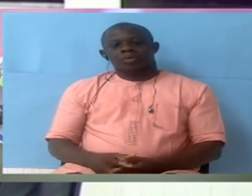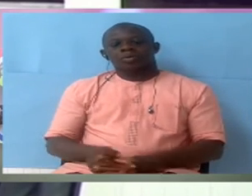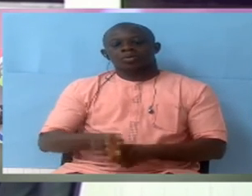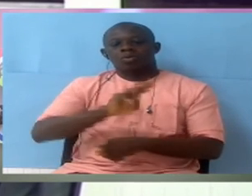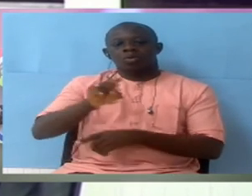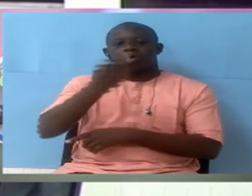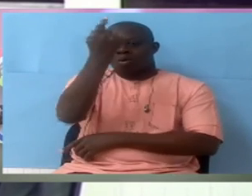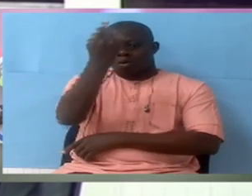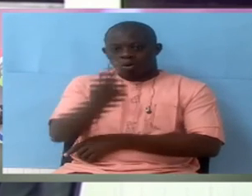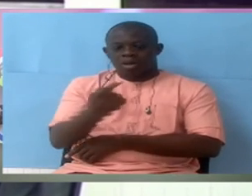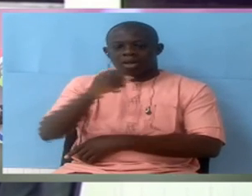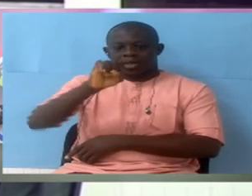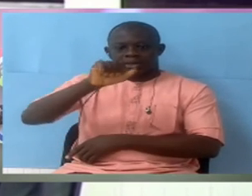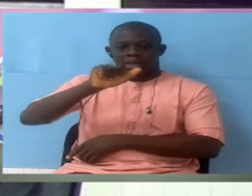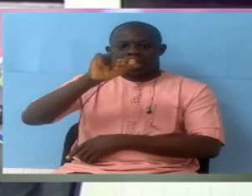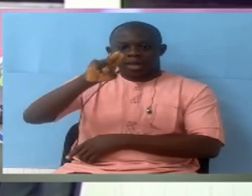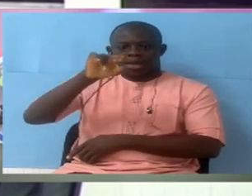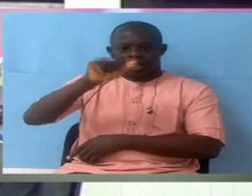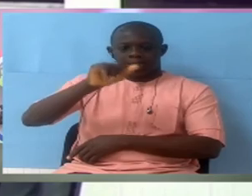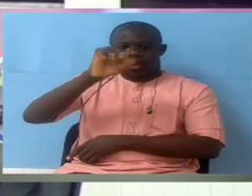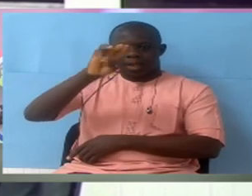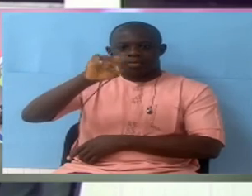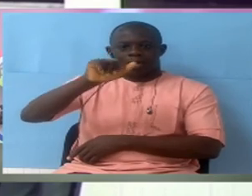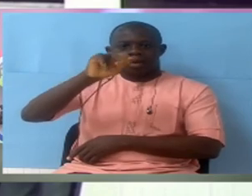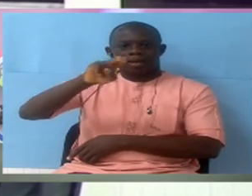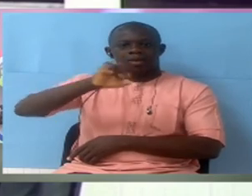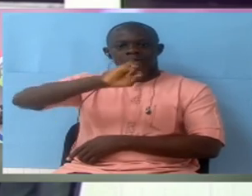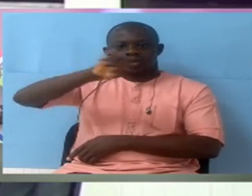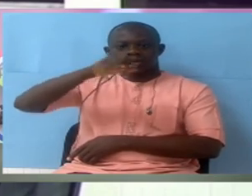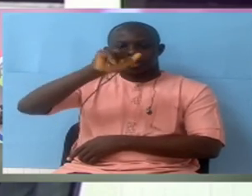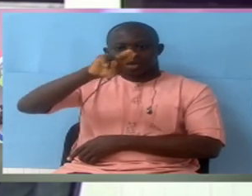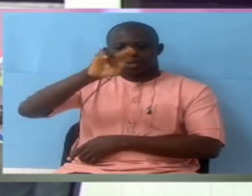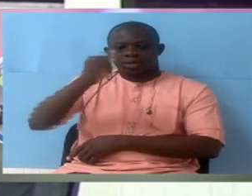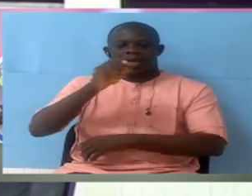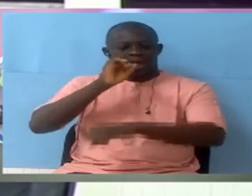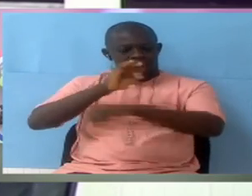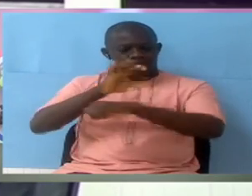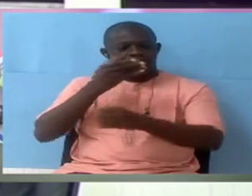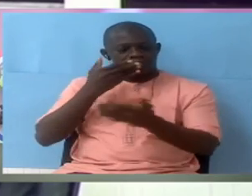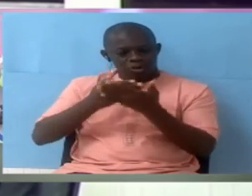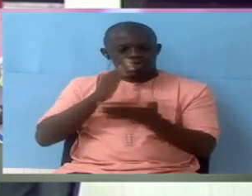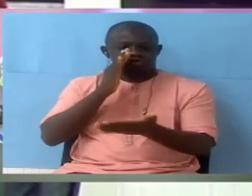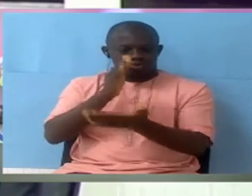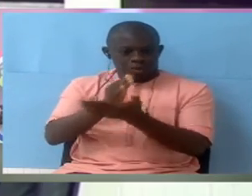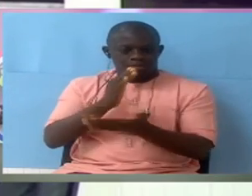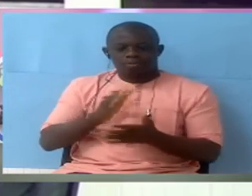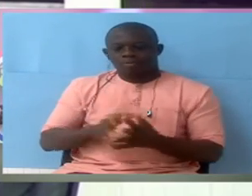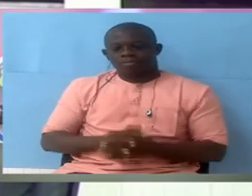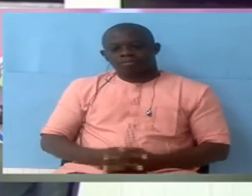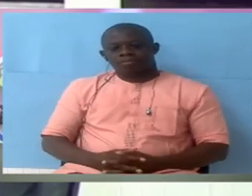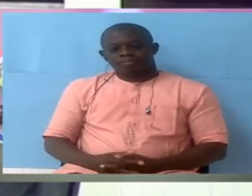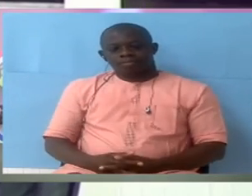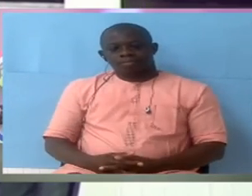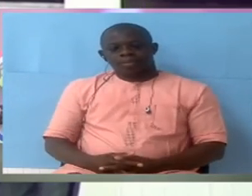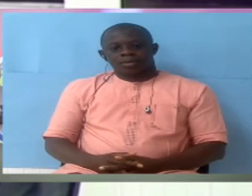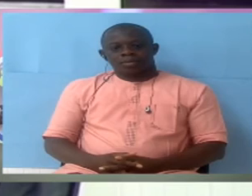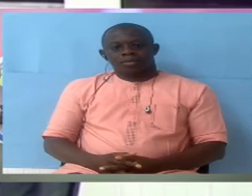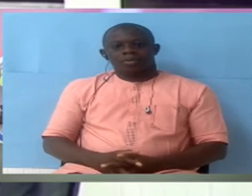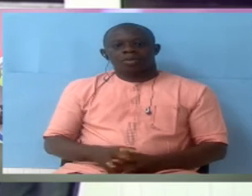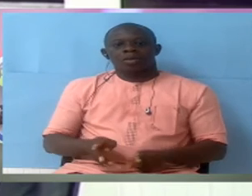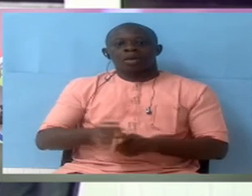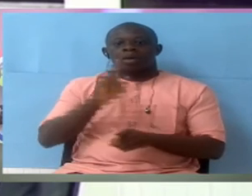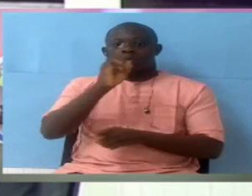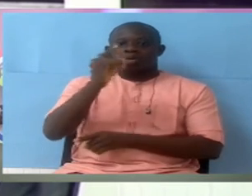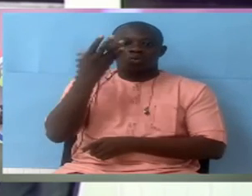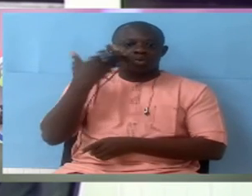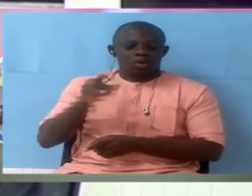Manjang who was advising him to stop. Dedet hana Sanam Manjang mi ko do digal ne na bayyi. But when we arrive